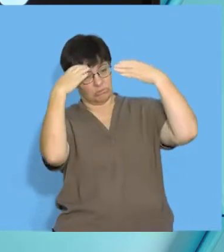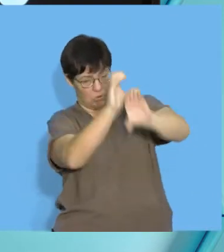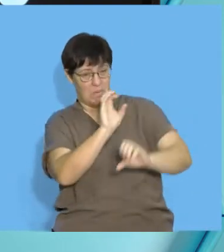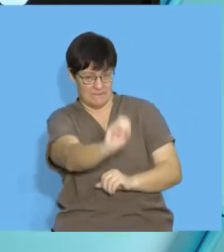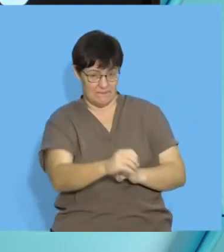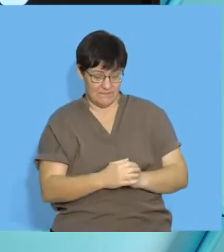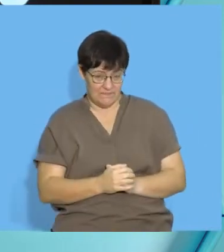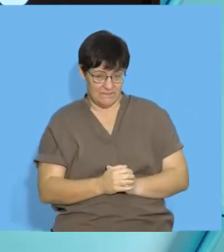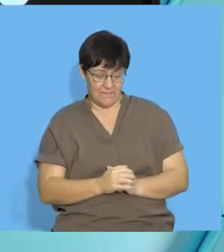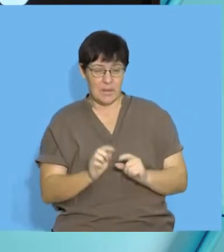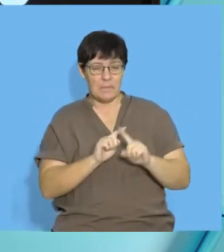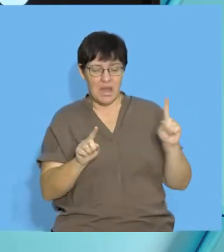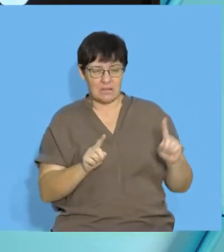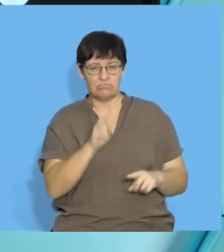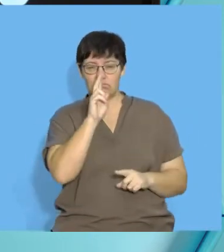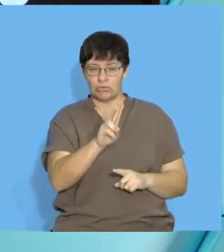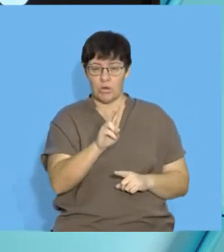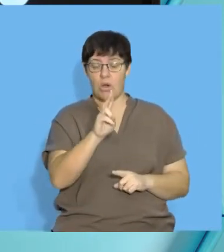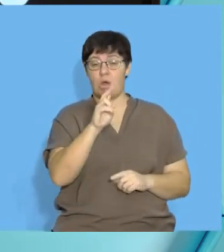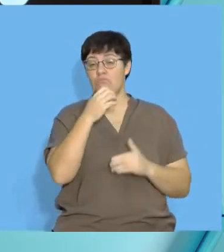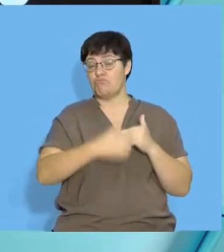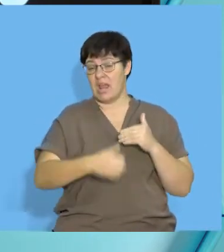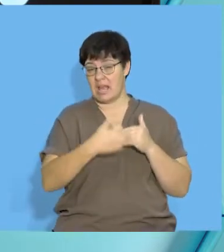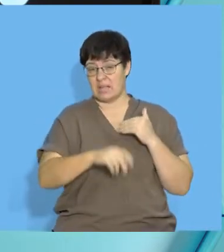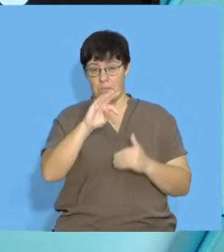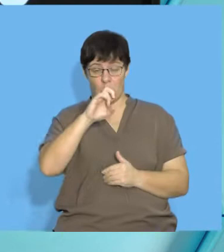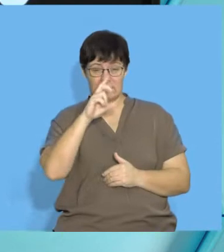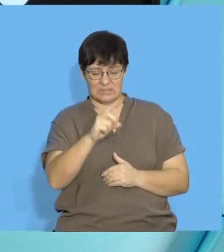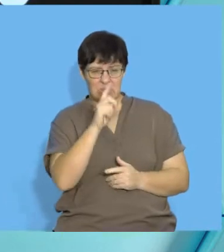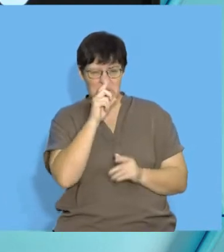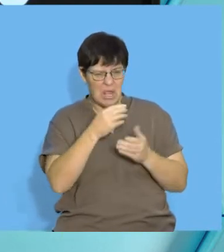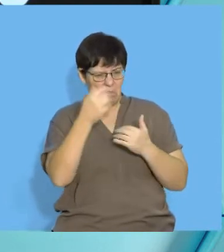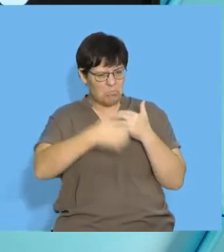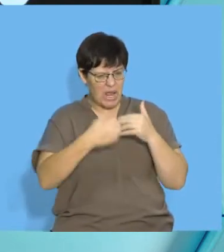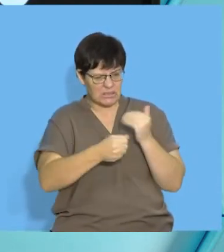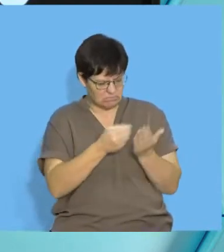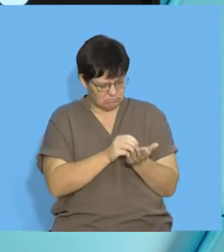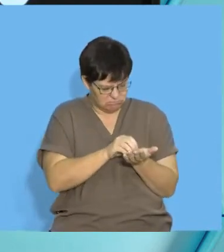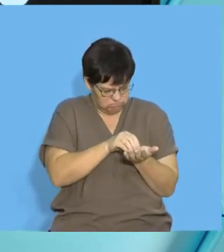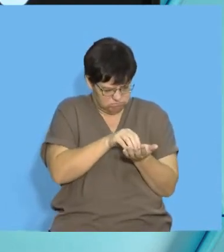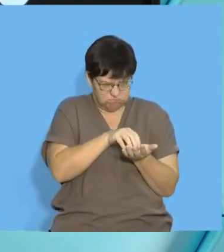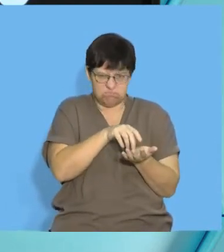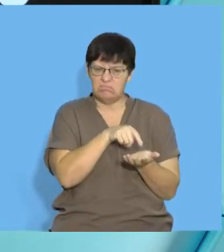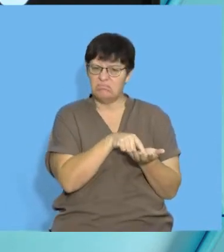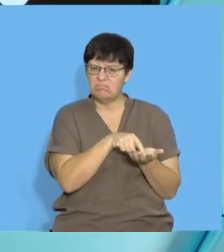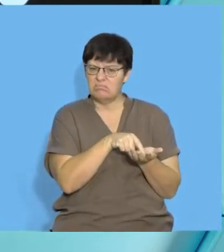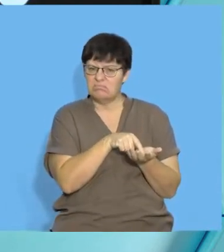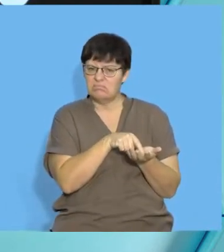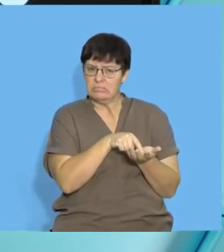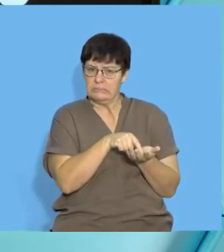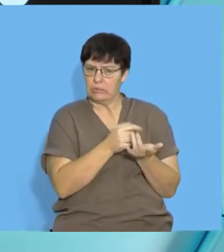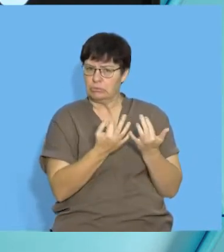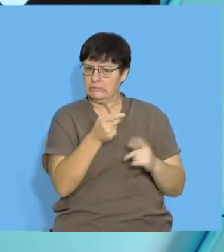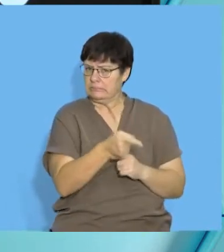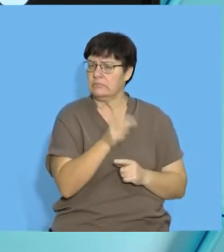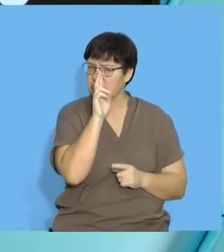on particularly bread mold. I'm sure lots of you have sometimes grown your own bread mold, even though you shouldn't have. And